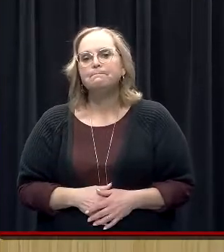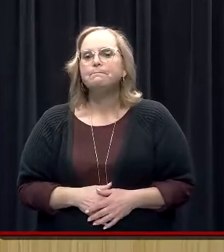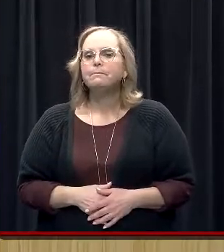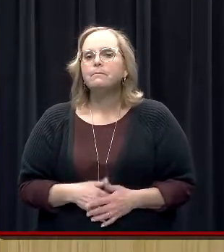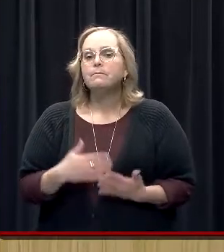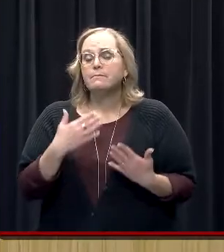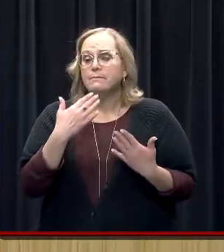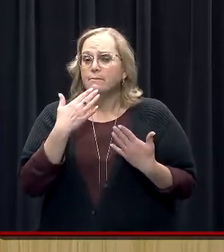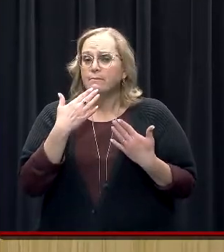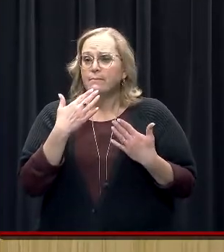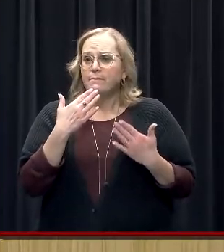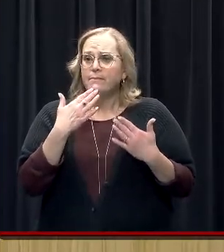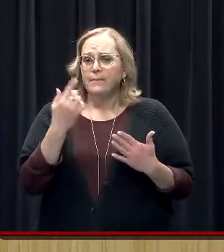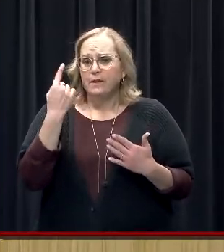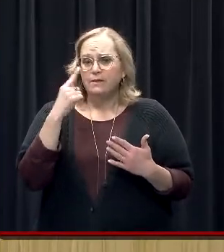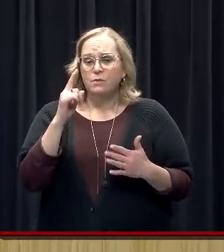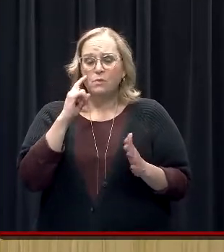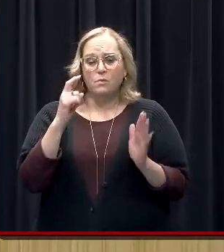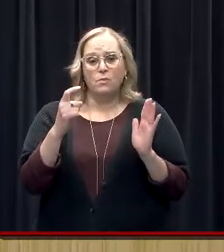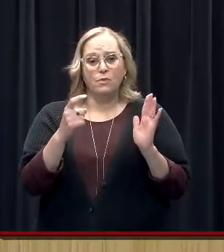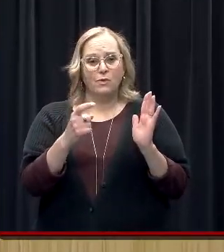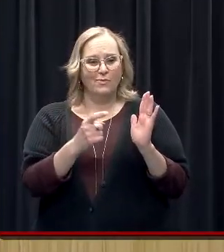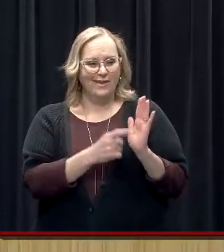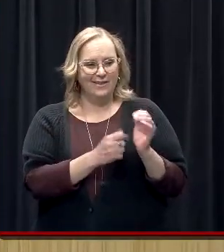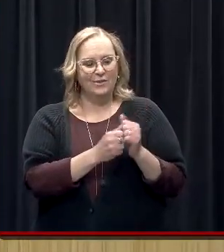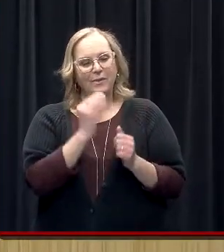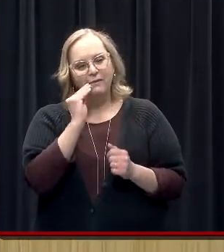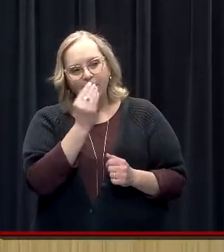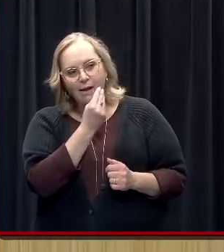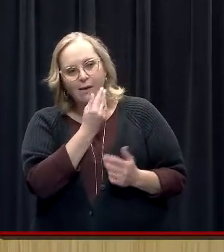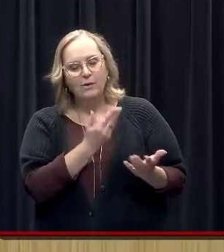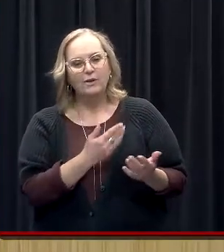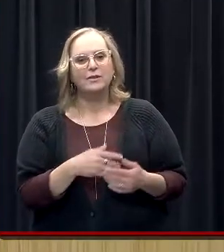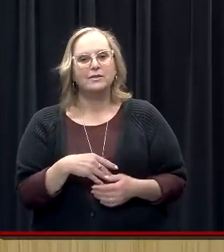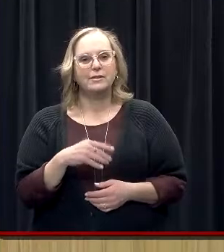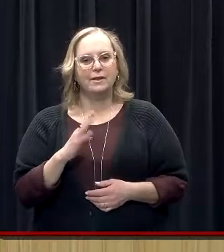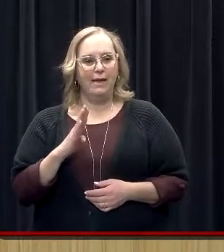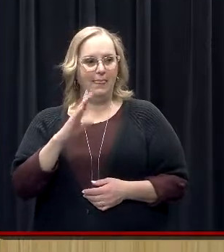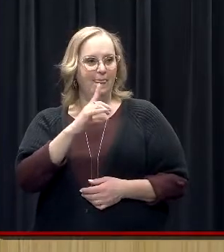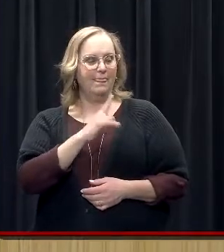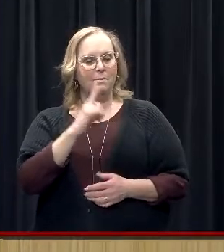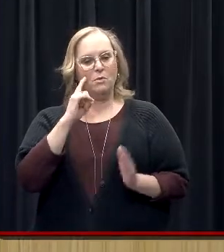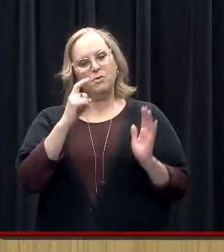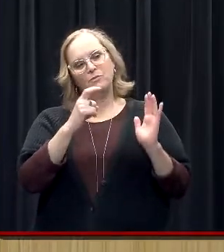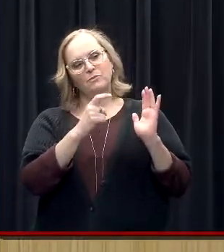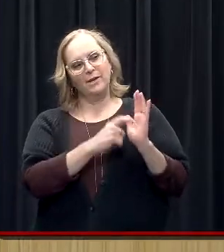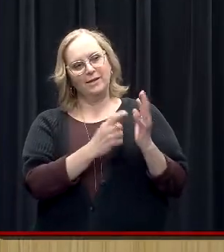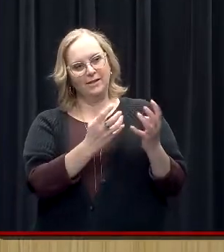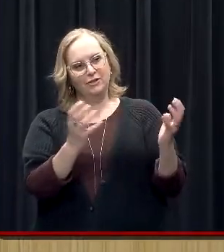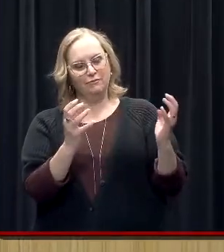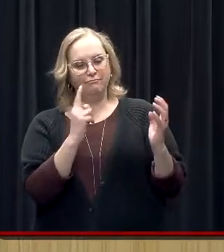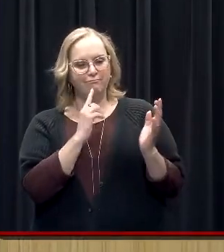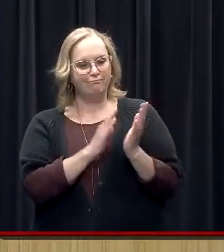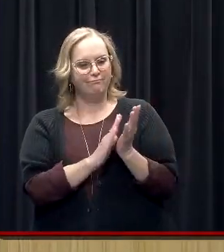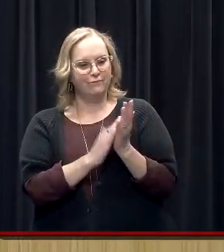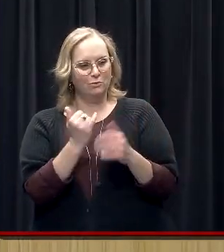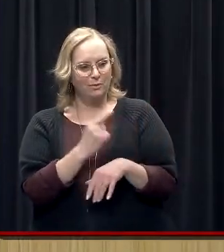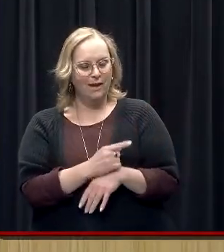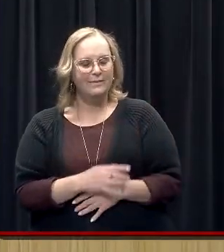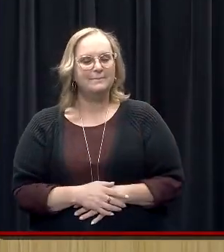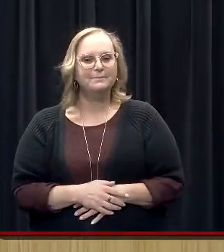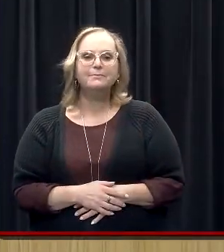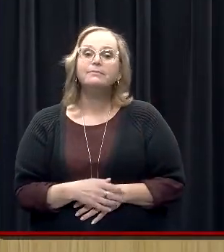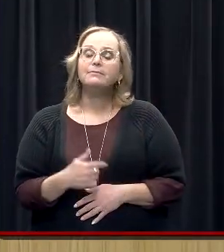for the recognition with the flowers and the board recognition tonight. I would